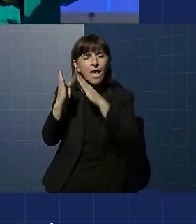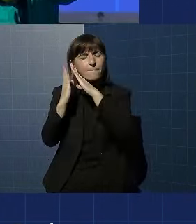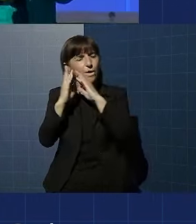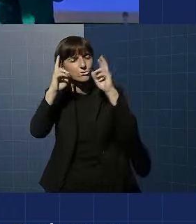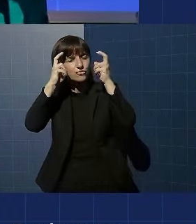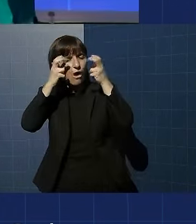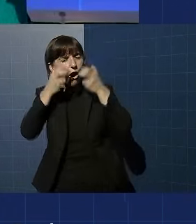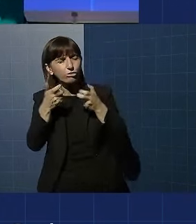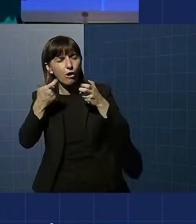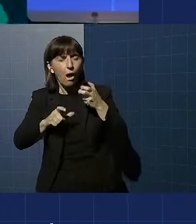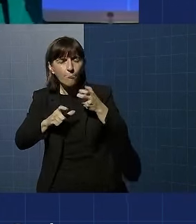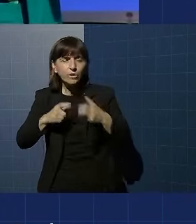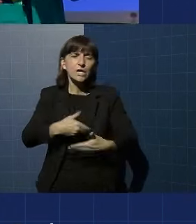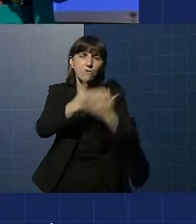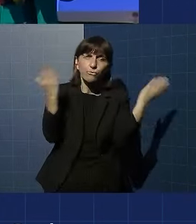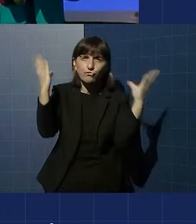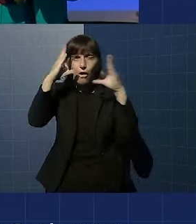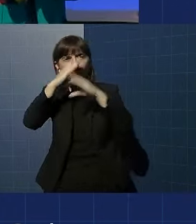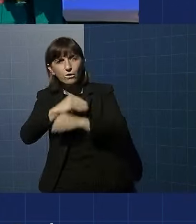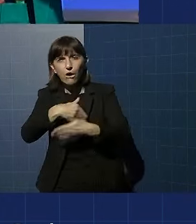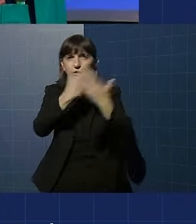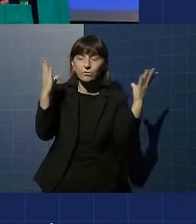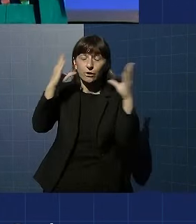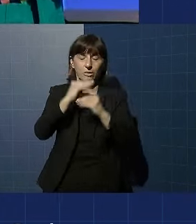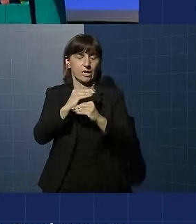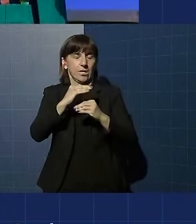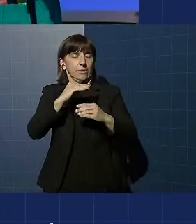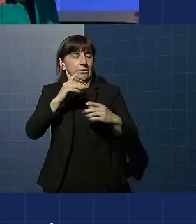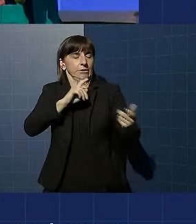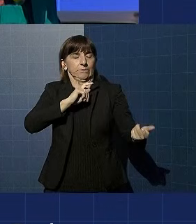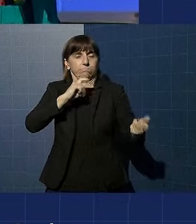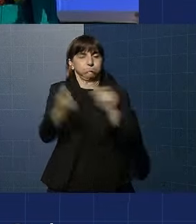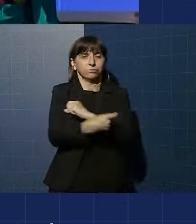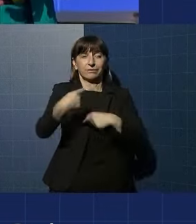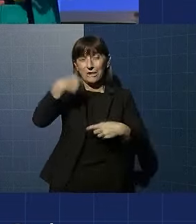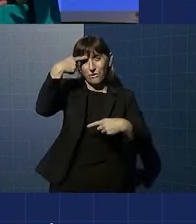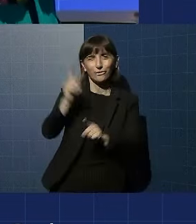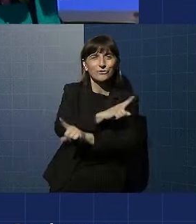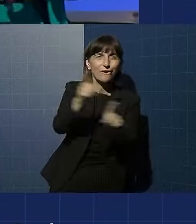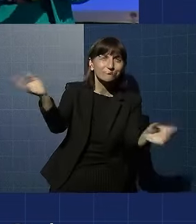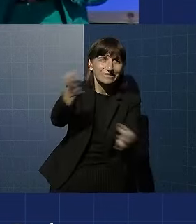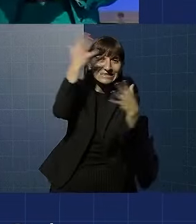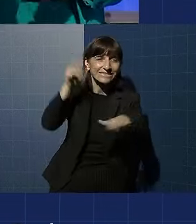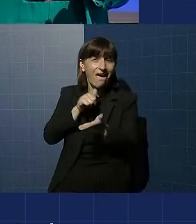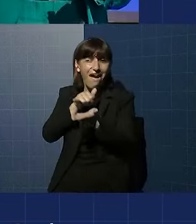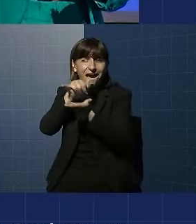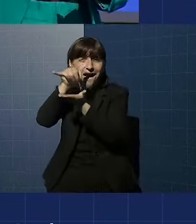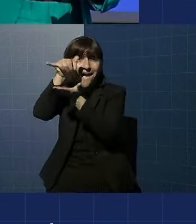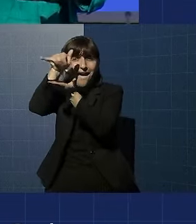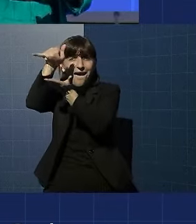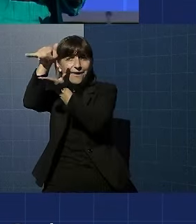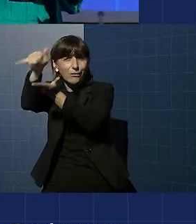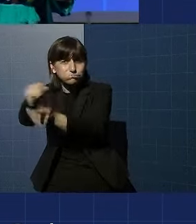a jet lag, this impacts how you function. In space, this is constant. On the International Space